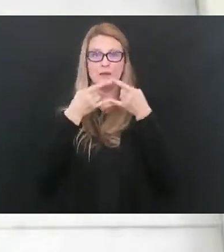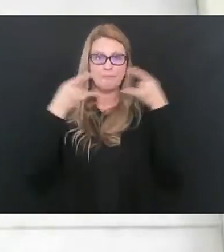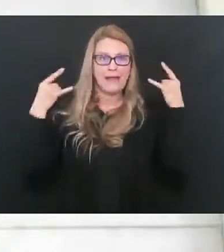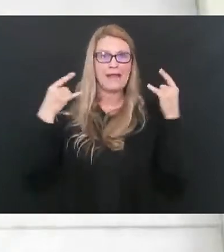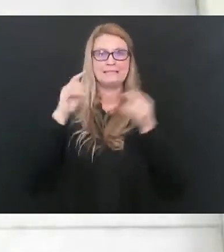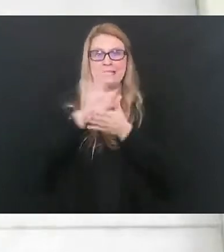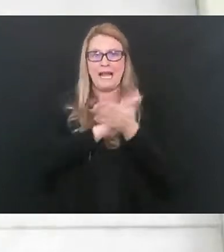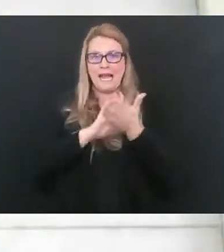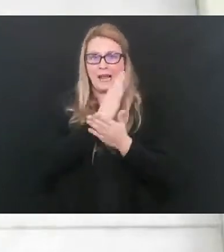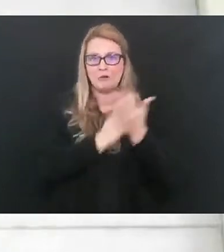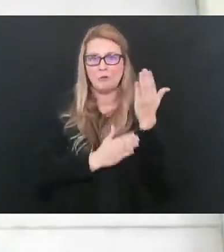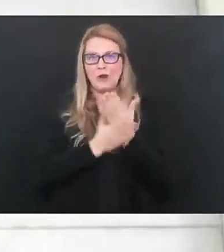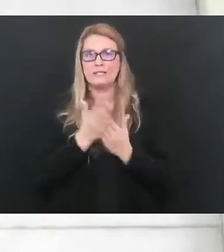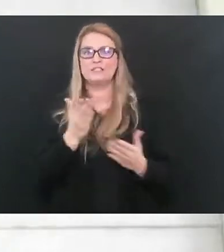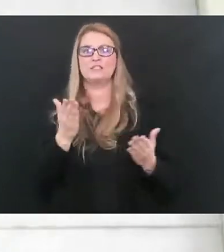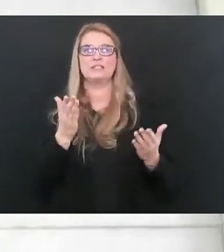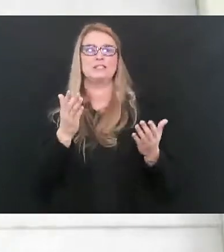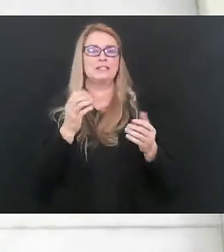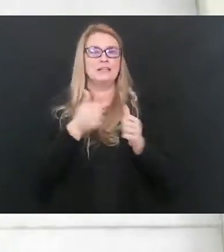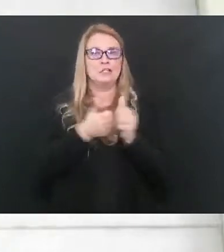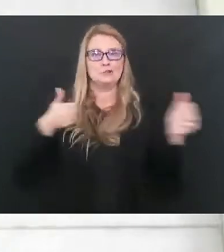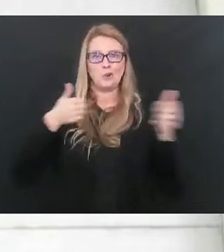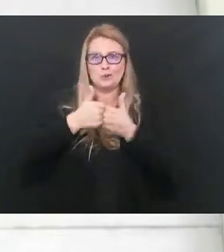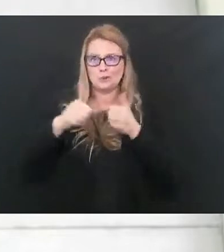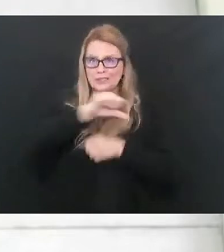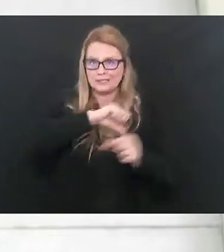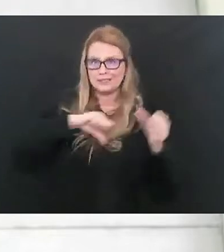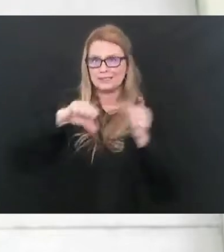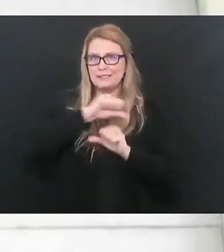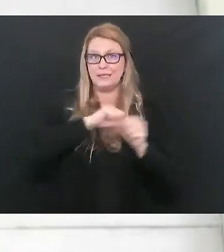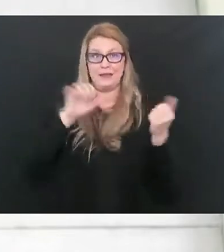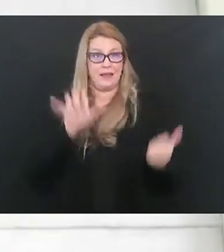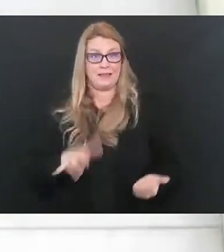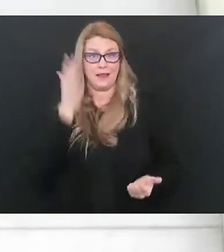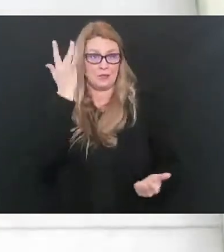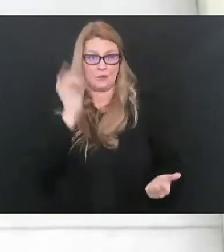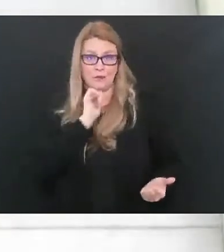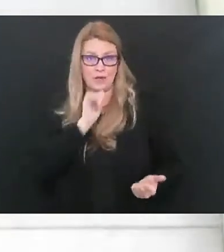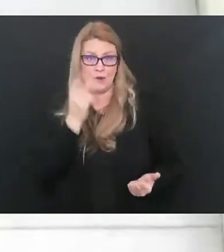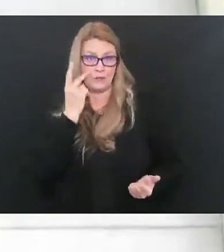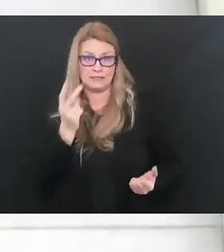social distancing, and of course mask wearing, that is why we are not seeing a lot of flu